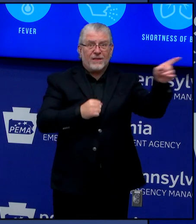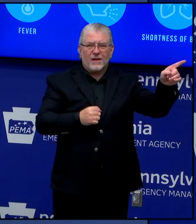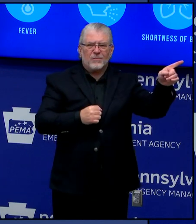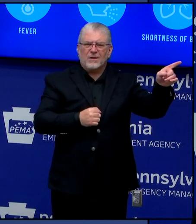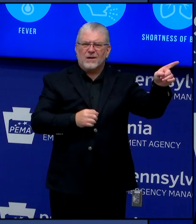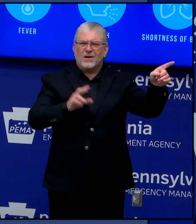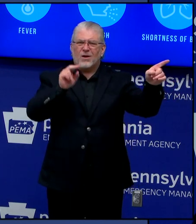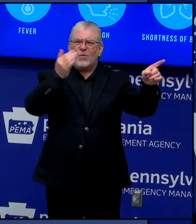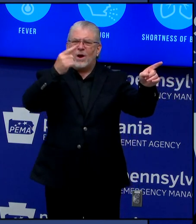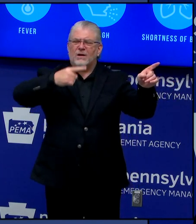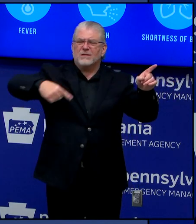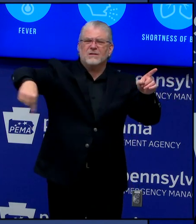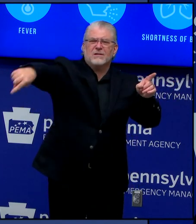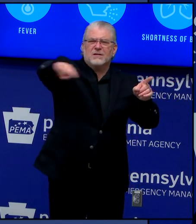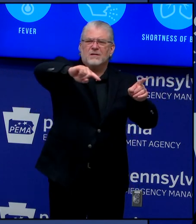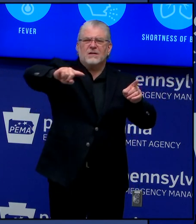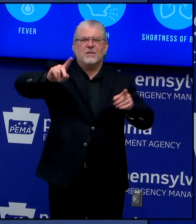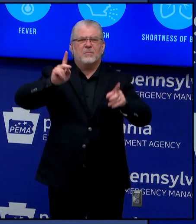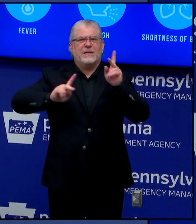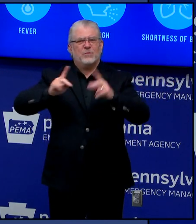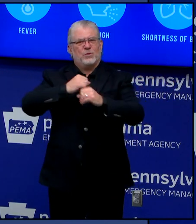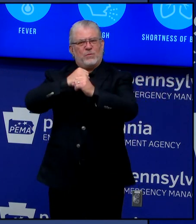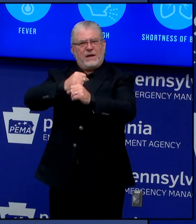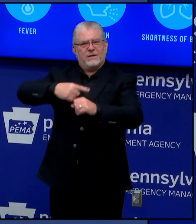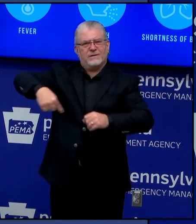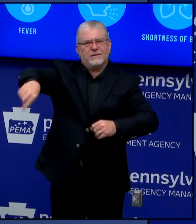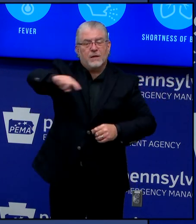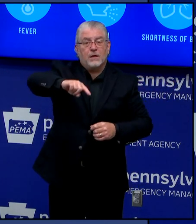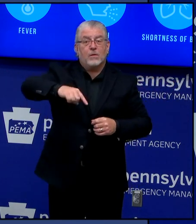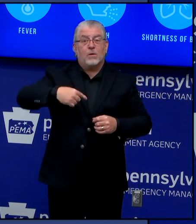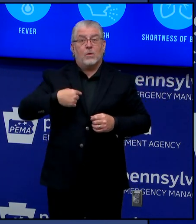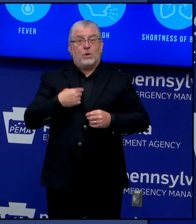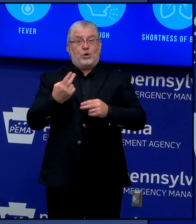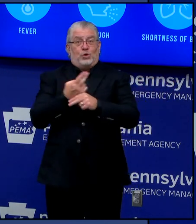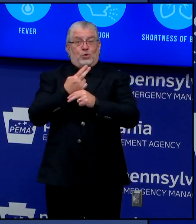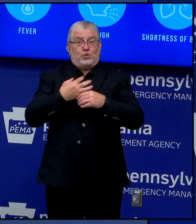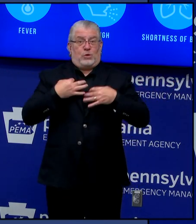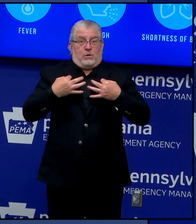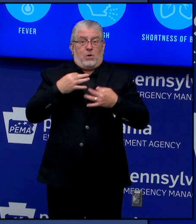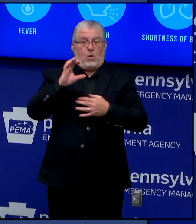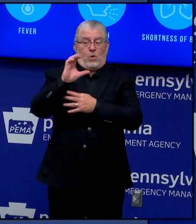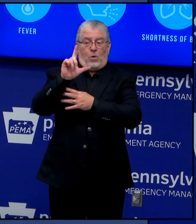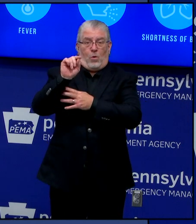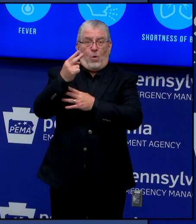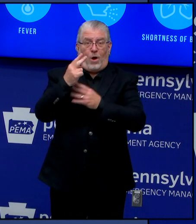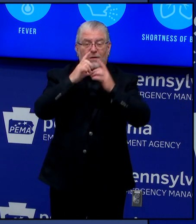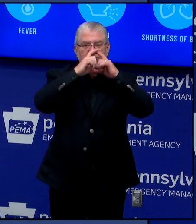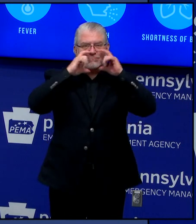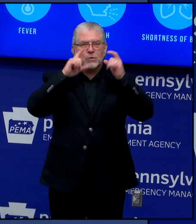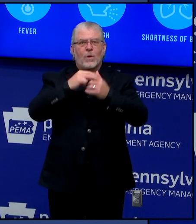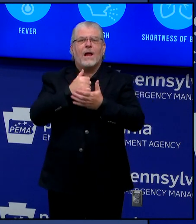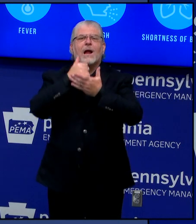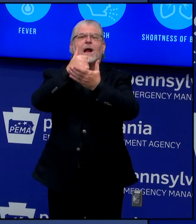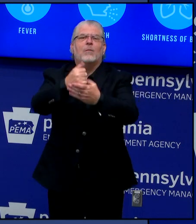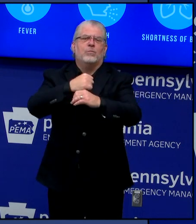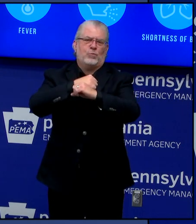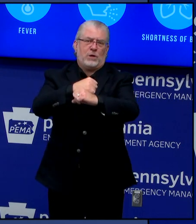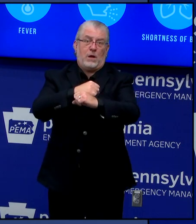the mitigation and prevention measures that the governor has taken. And overall, the goal